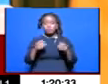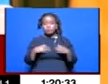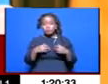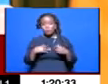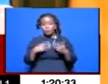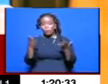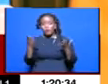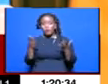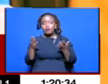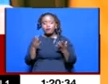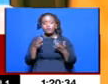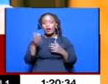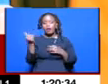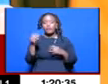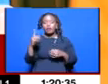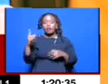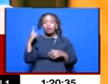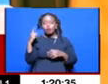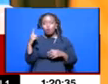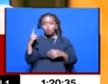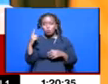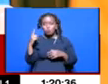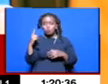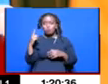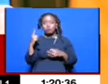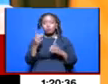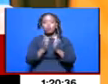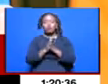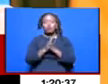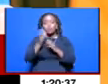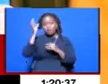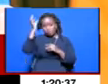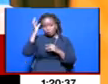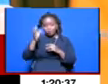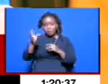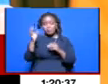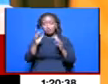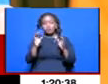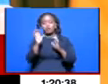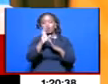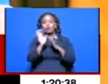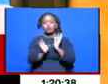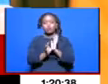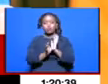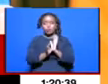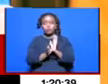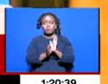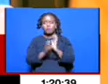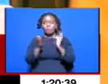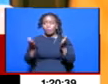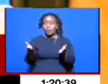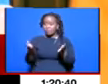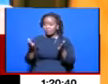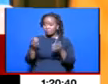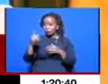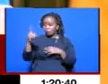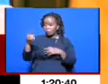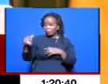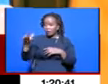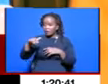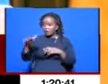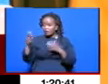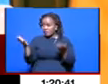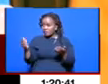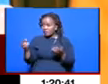minted doctrine into the text of our Constitution. So on the one hand, we are treated